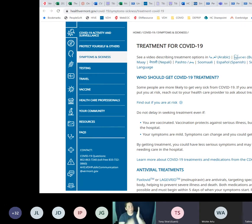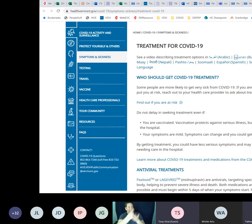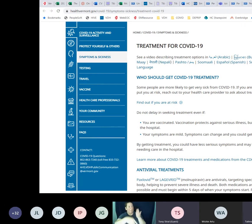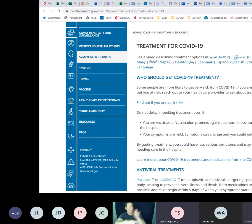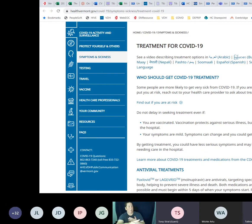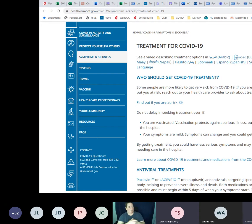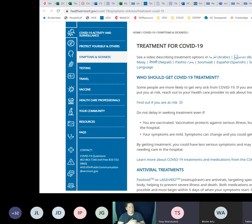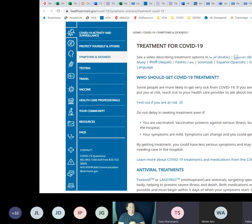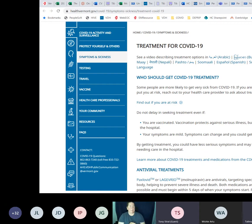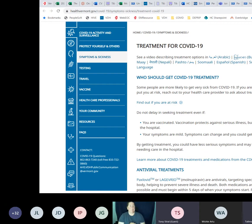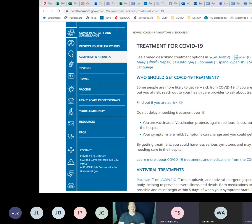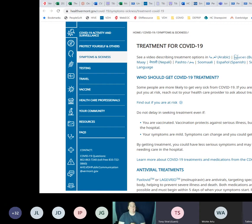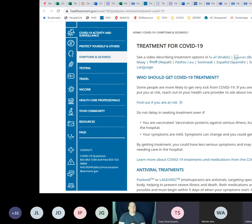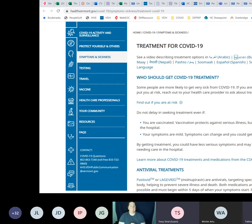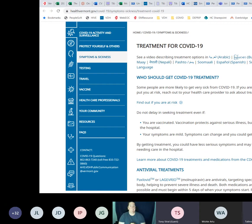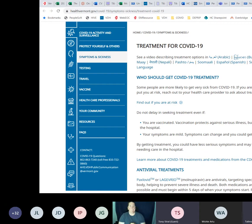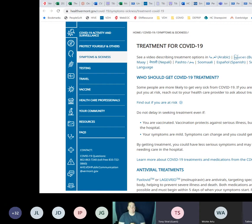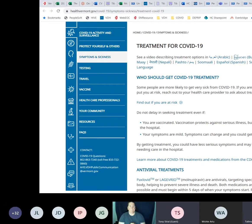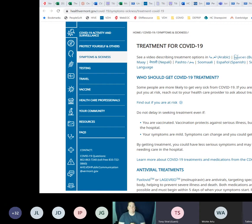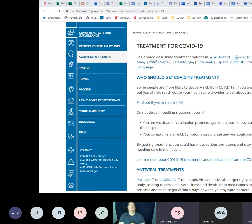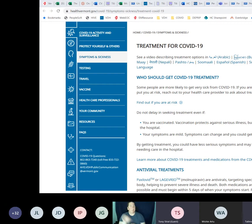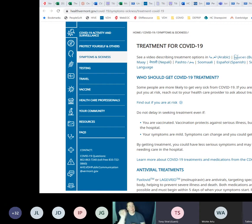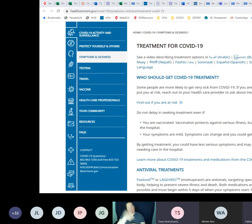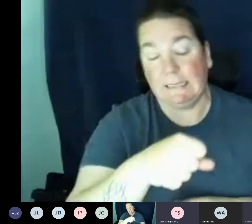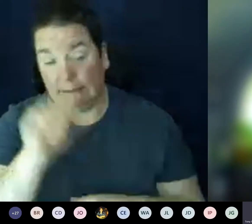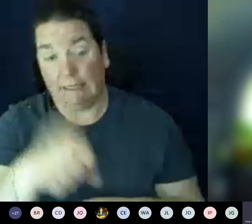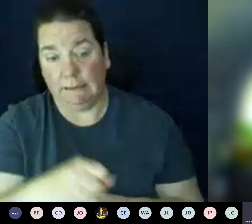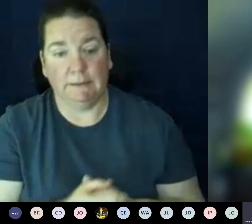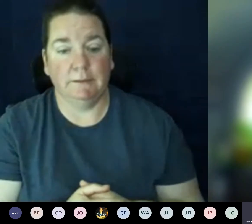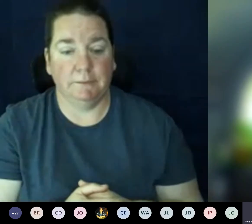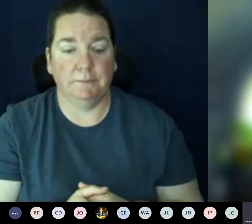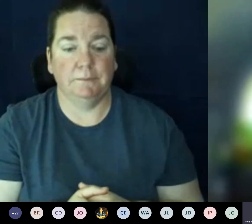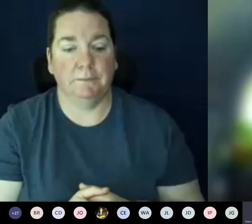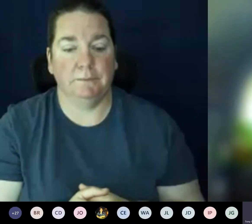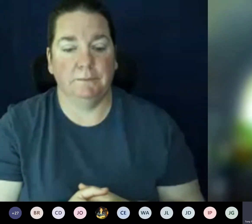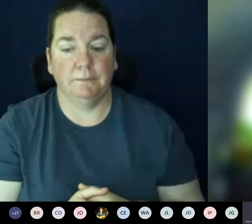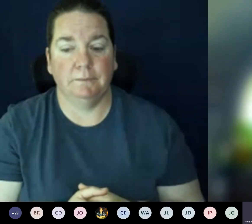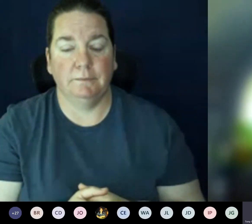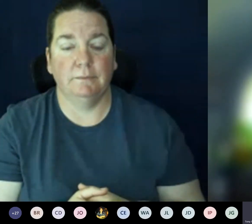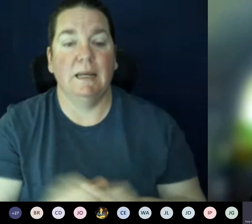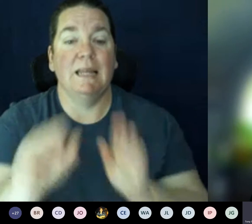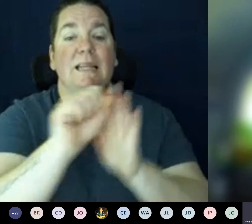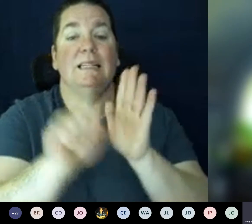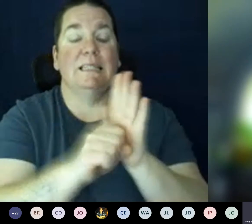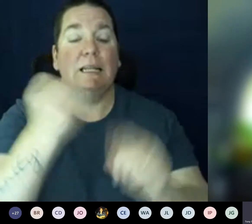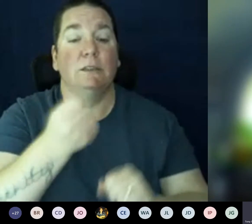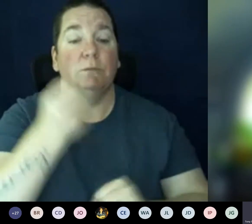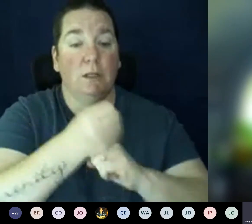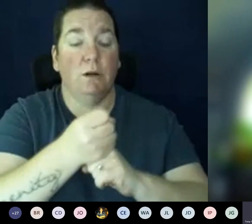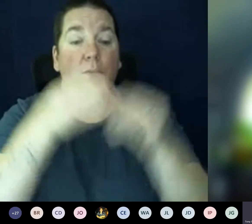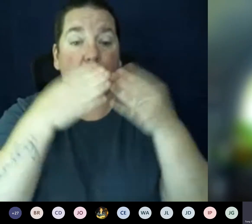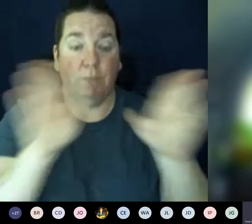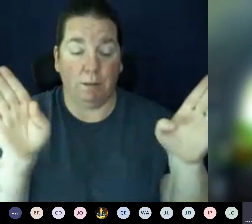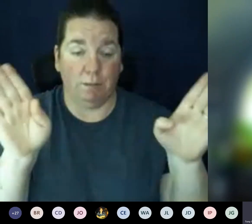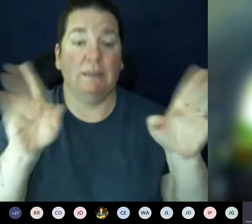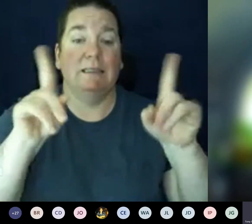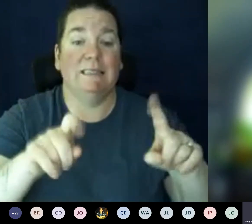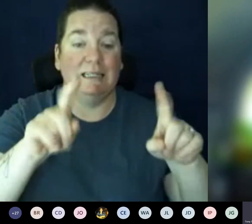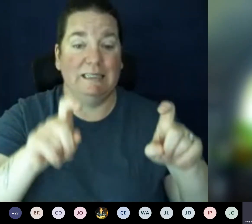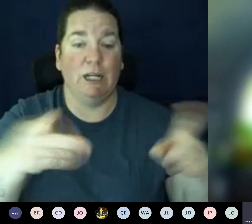more deeply. But yes, as folks on the call know, our state-sponsored public testing sites are closing